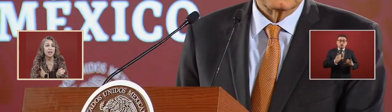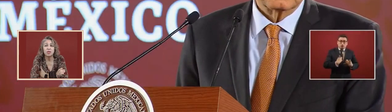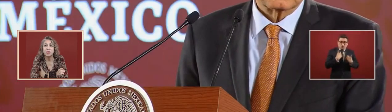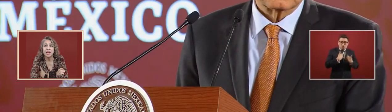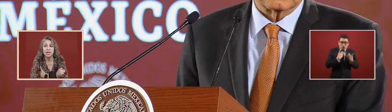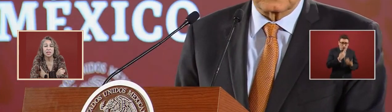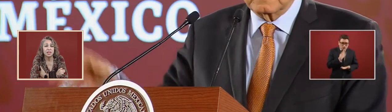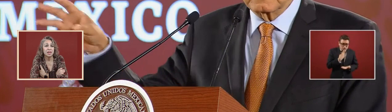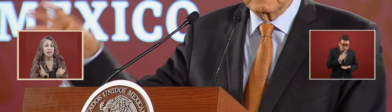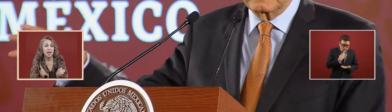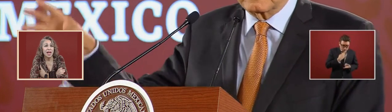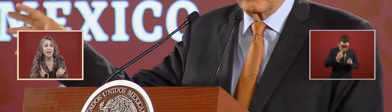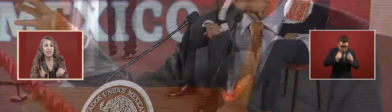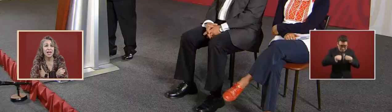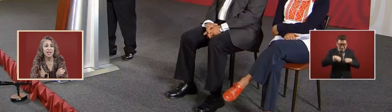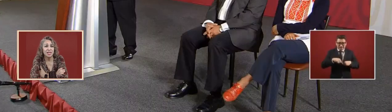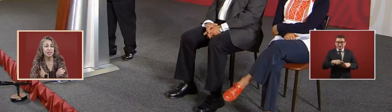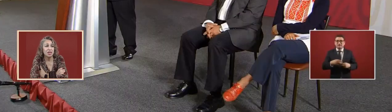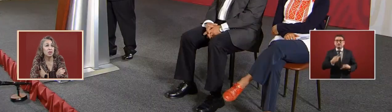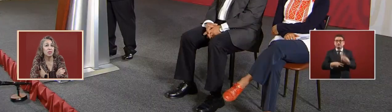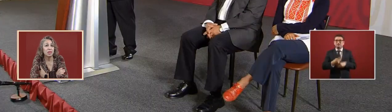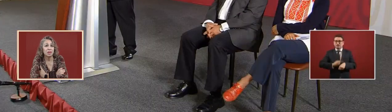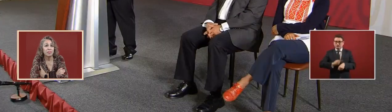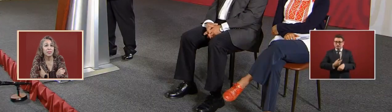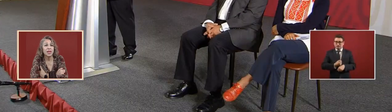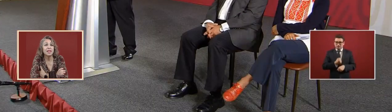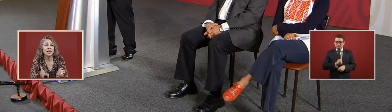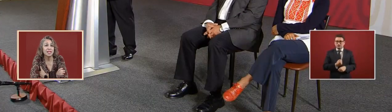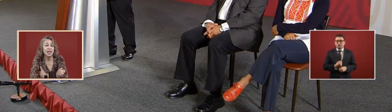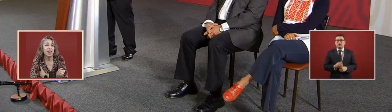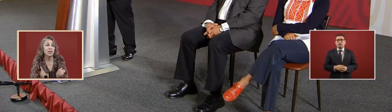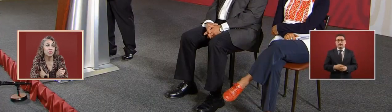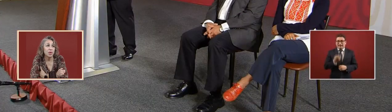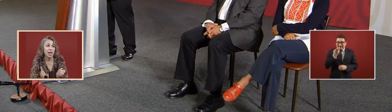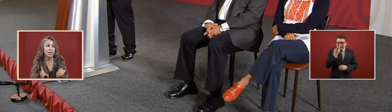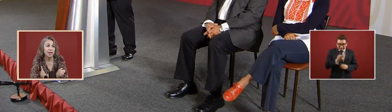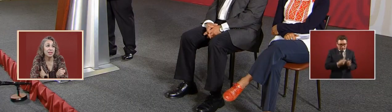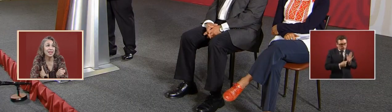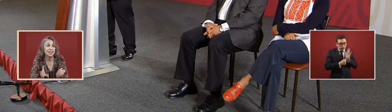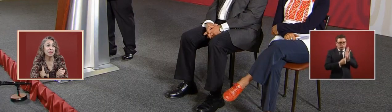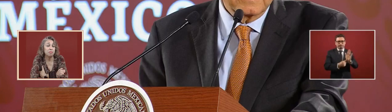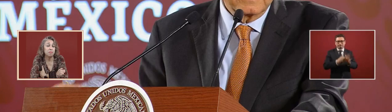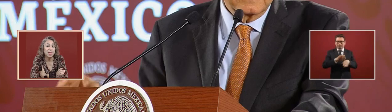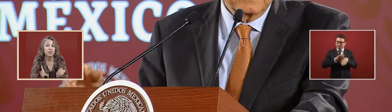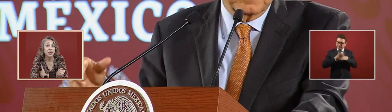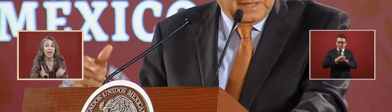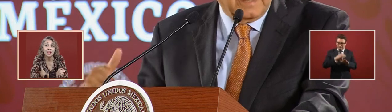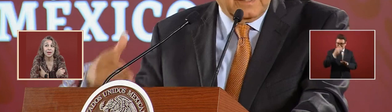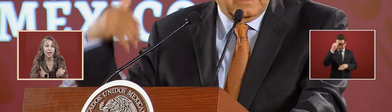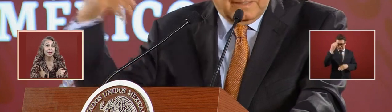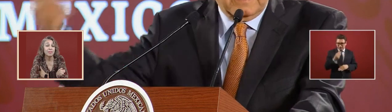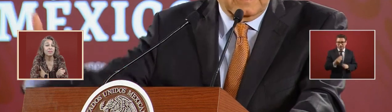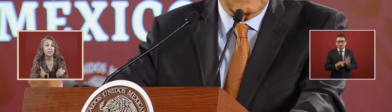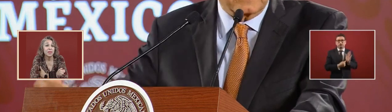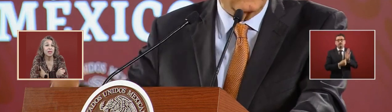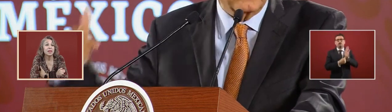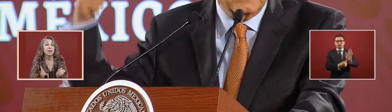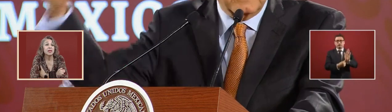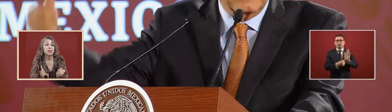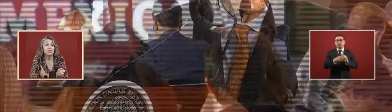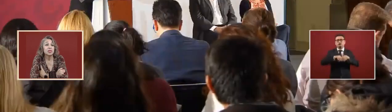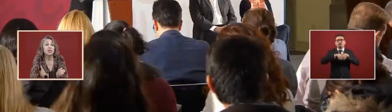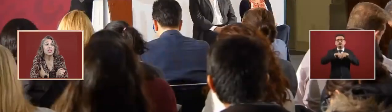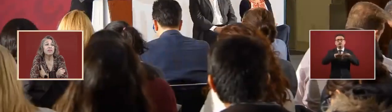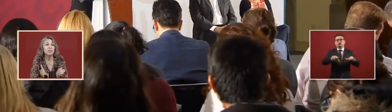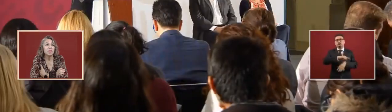and liquidate, analyze the youth. And that's the other reality, that's the bitter reality. Hacer